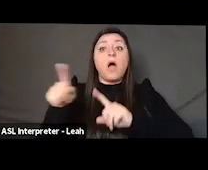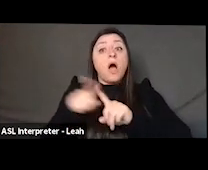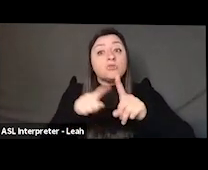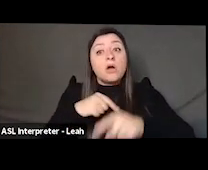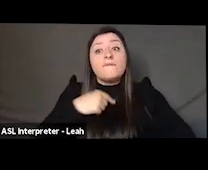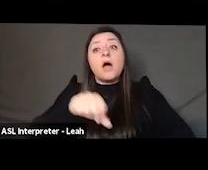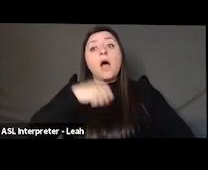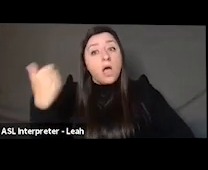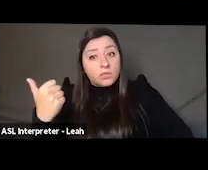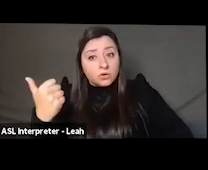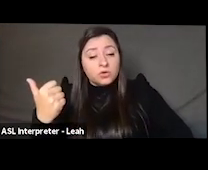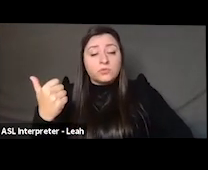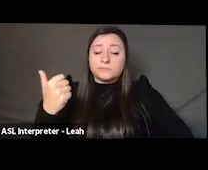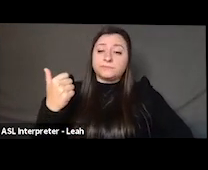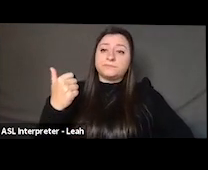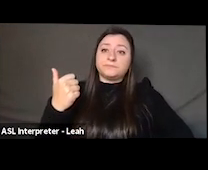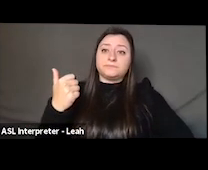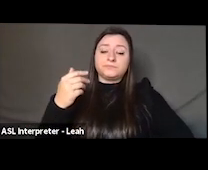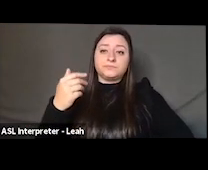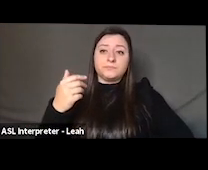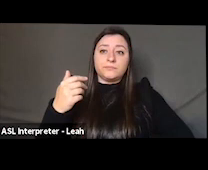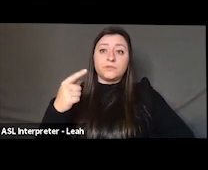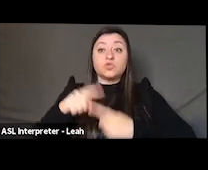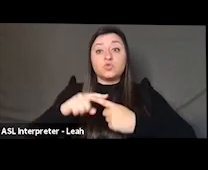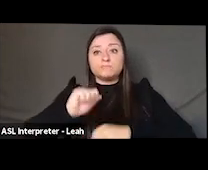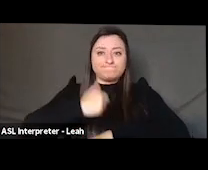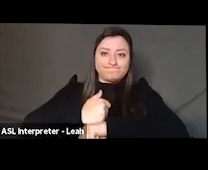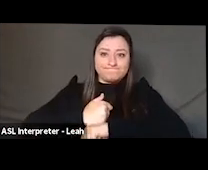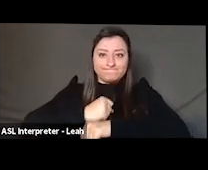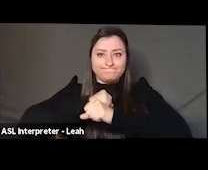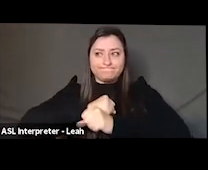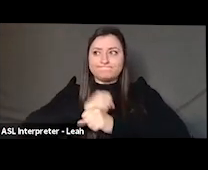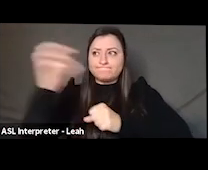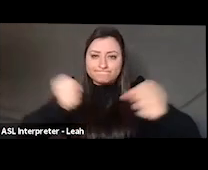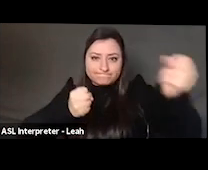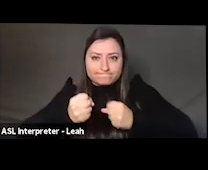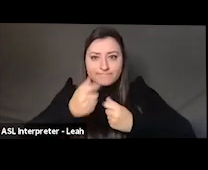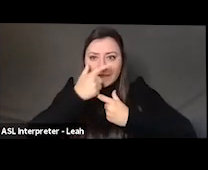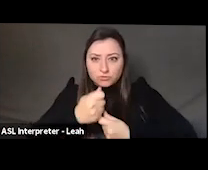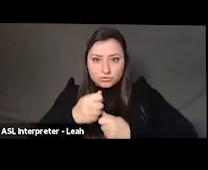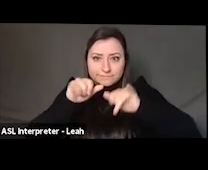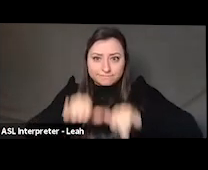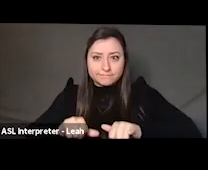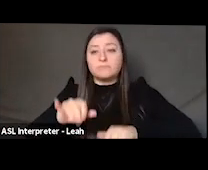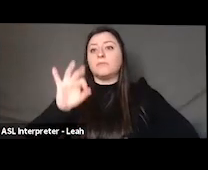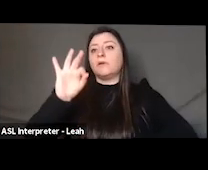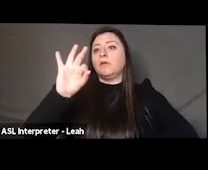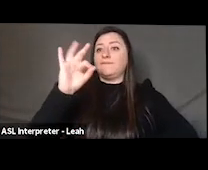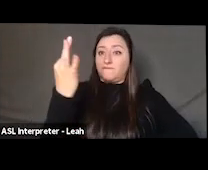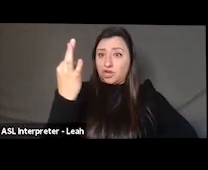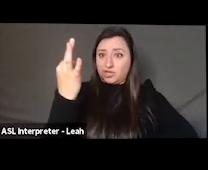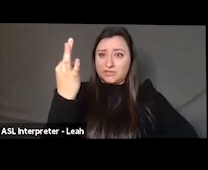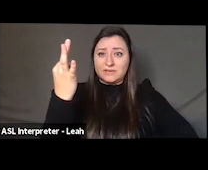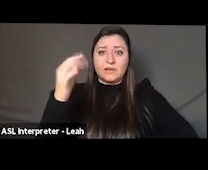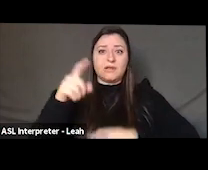another aspect of this. To secure their interests, the French heavily depended